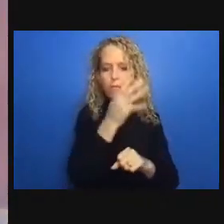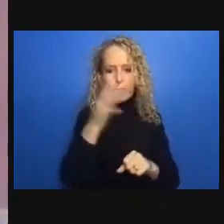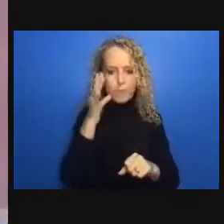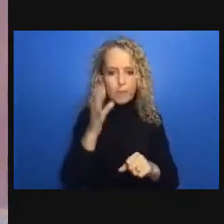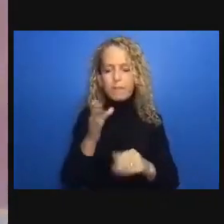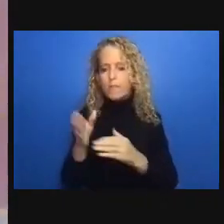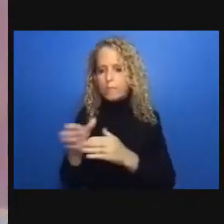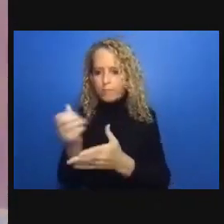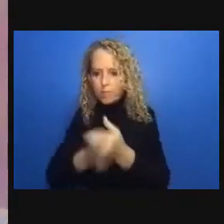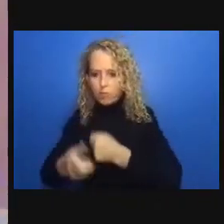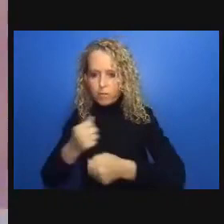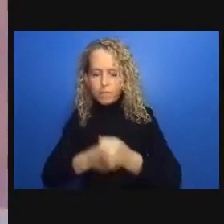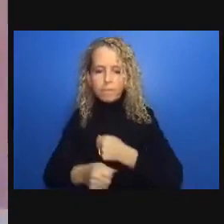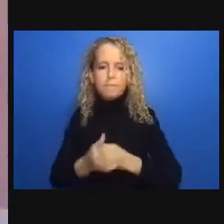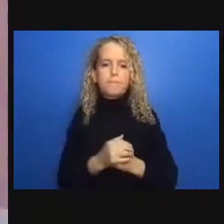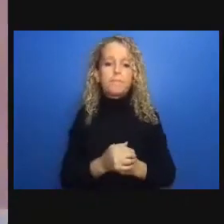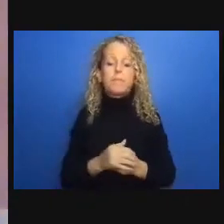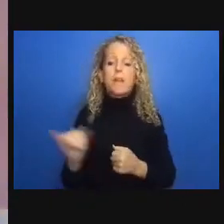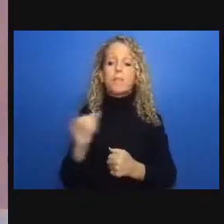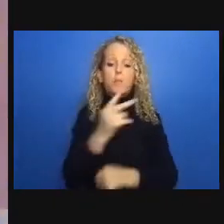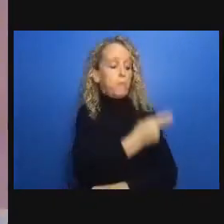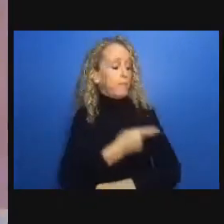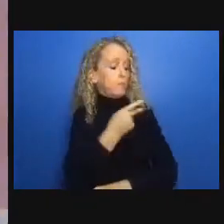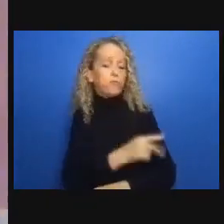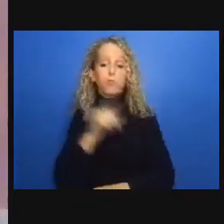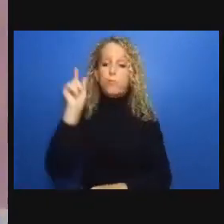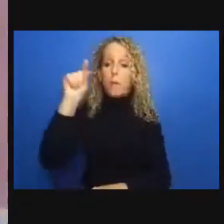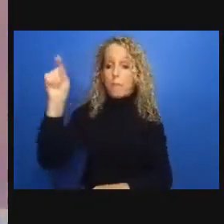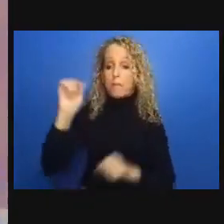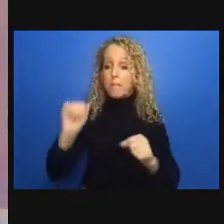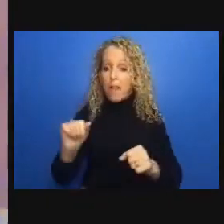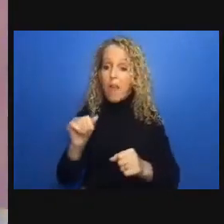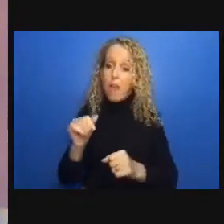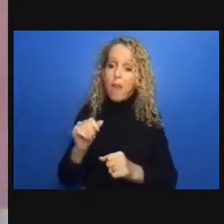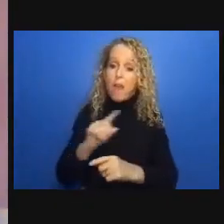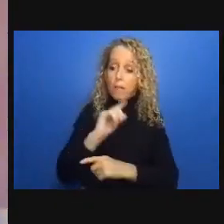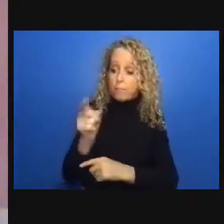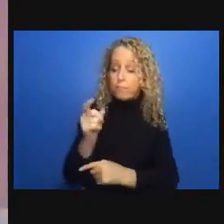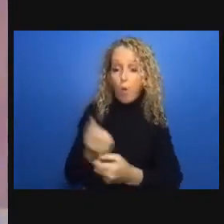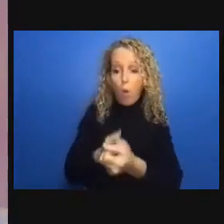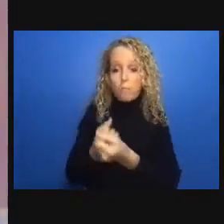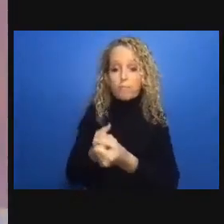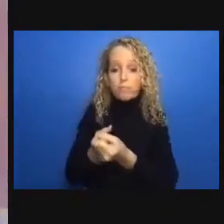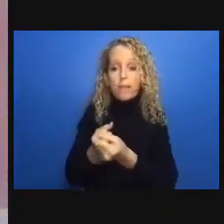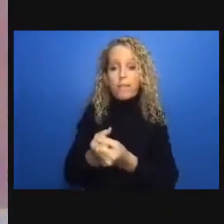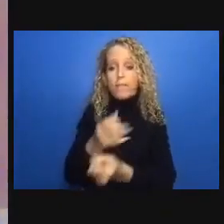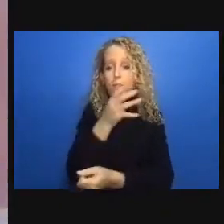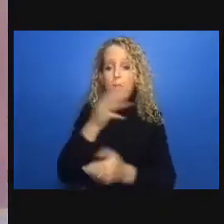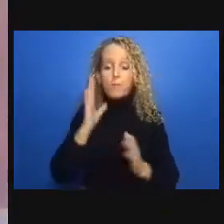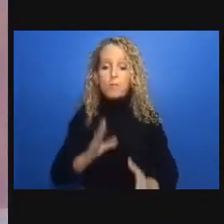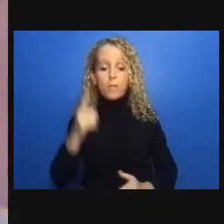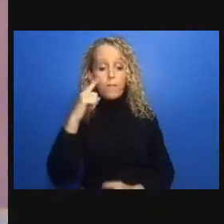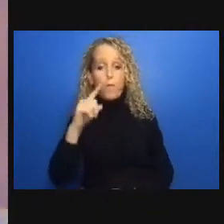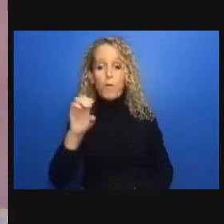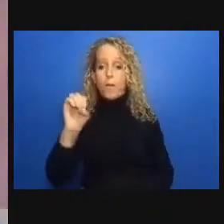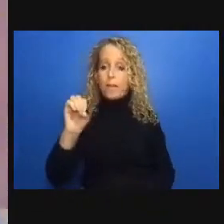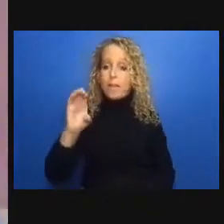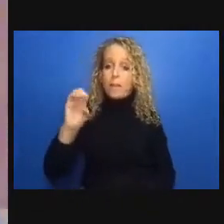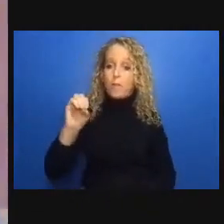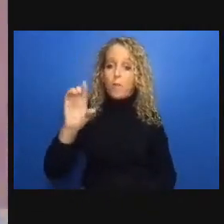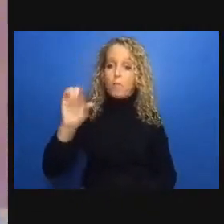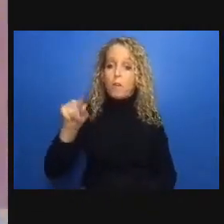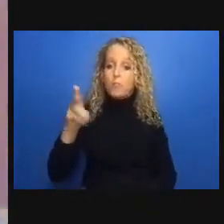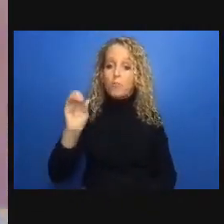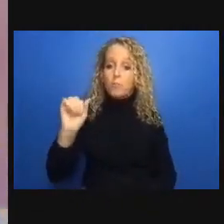provincial governments, they may offer incentives and supports and reimburse farmers for the benefits of ecological services, such as